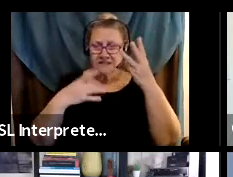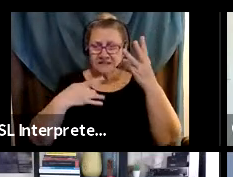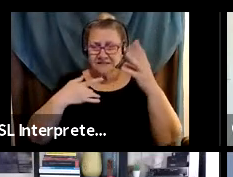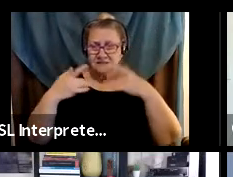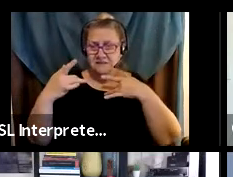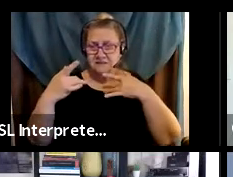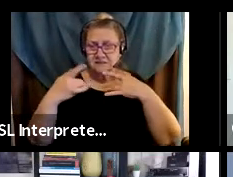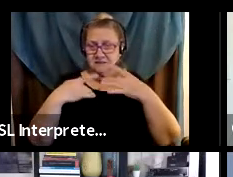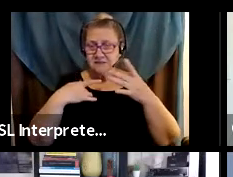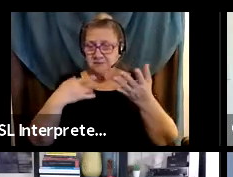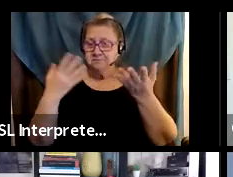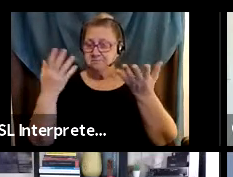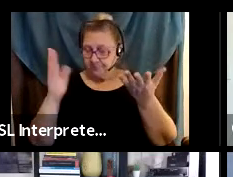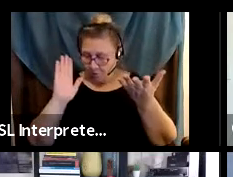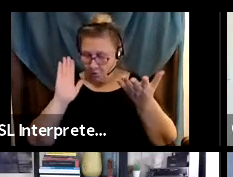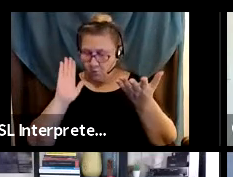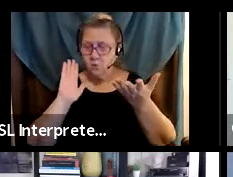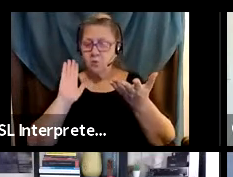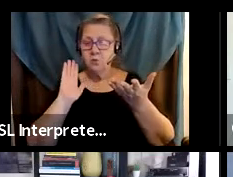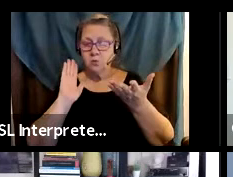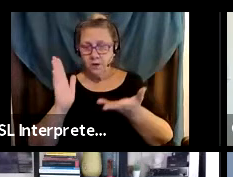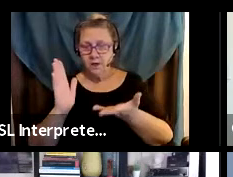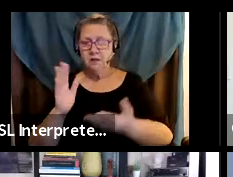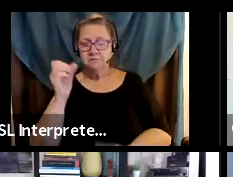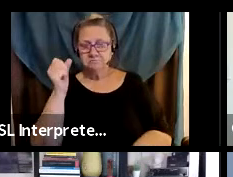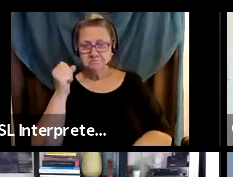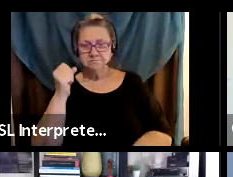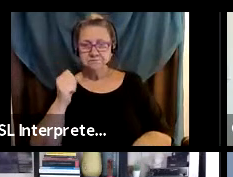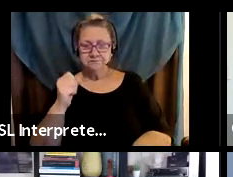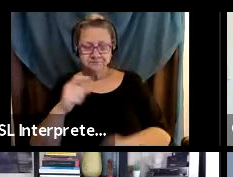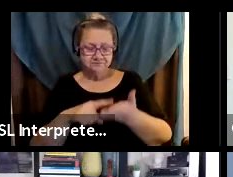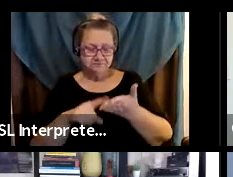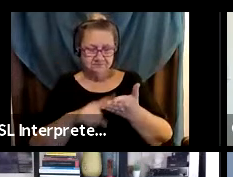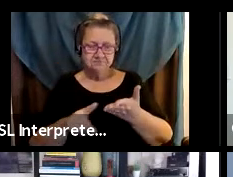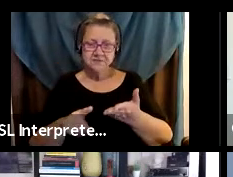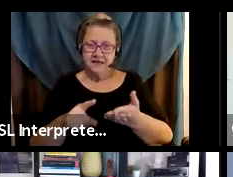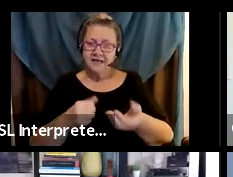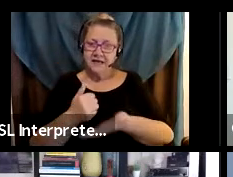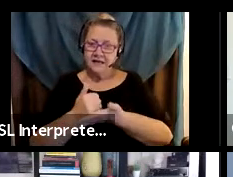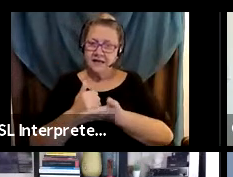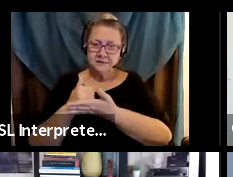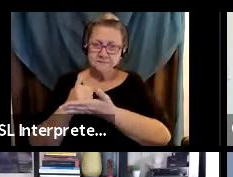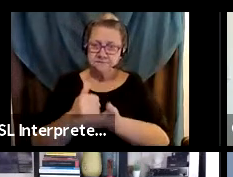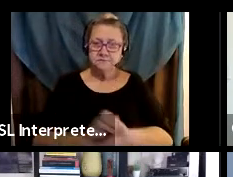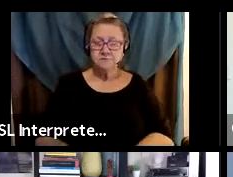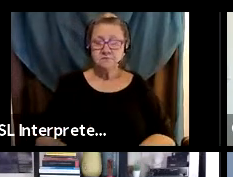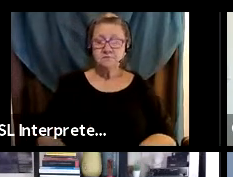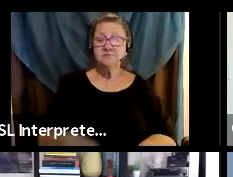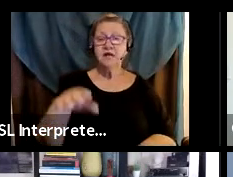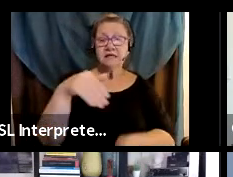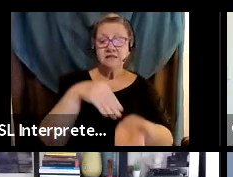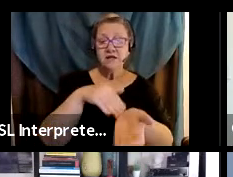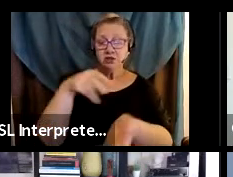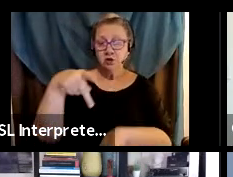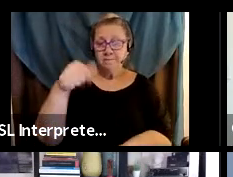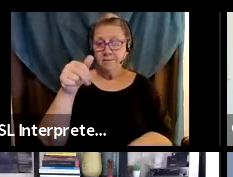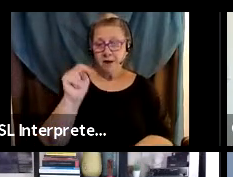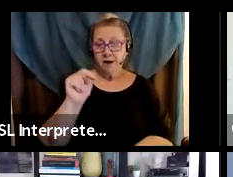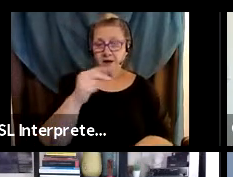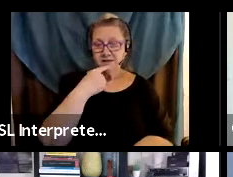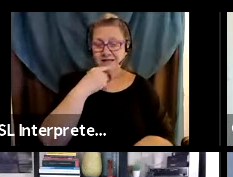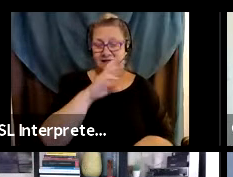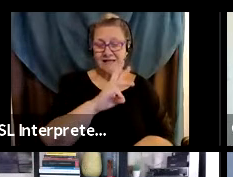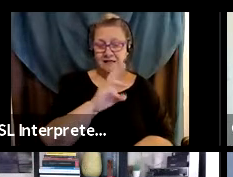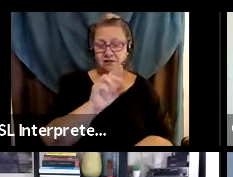Dr. Pond's point, that 6 out of 6.8 million